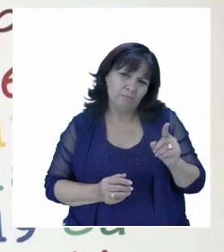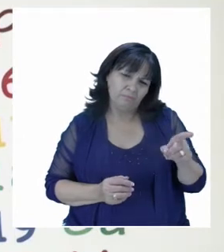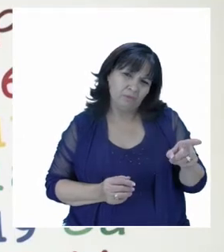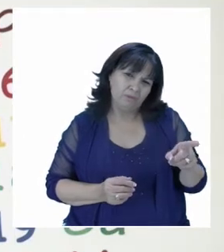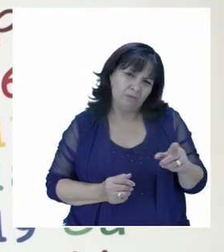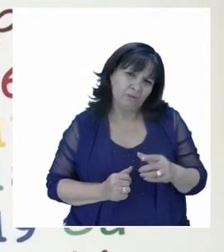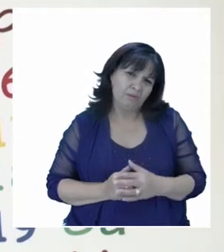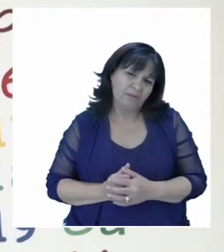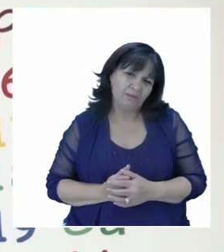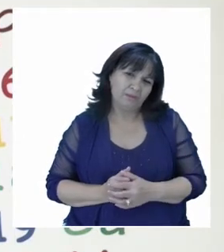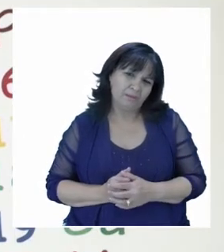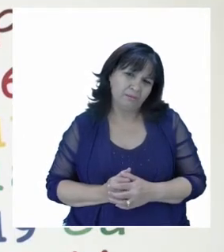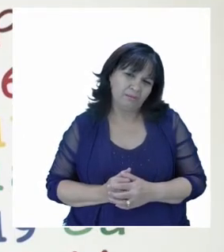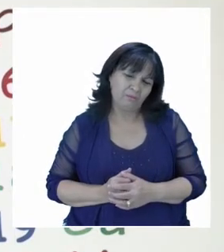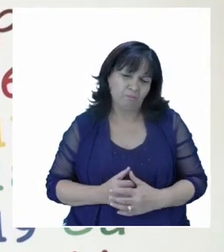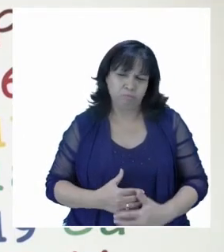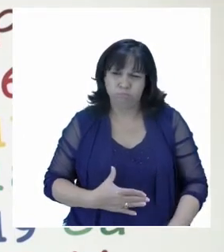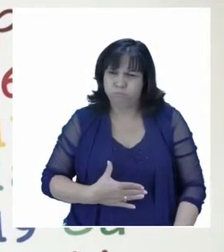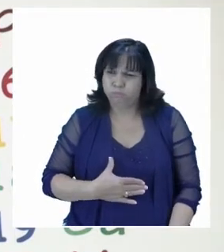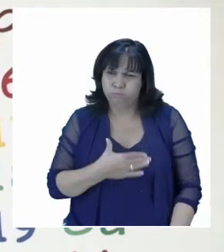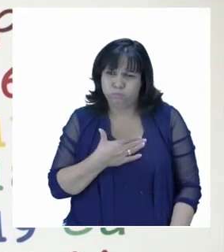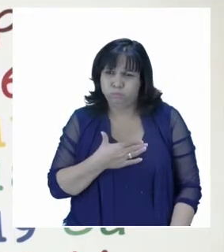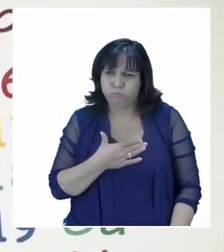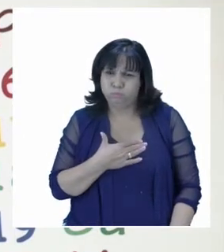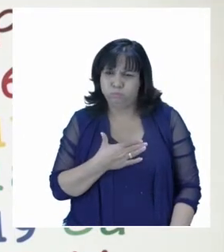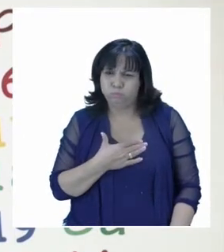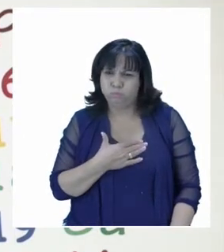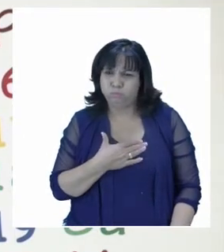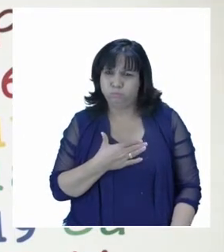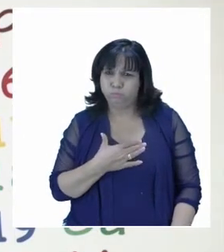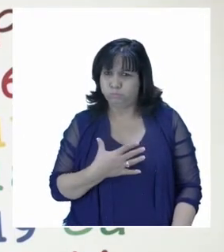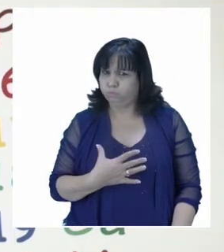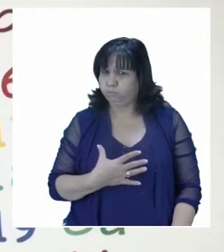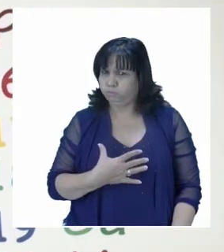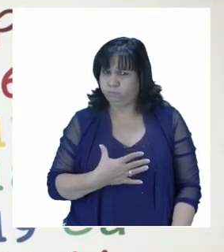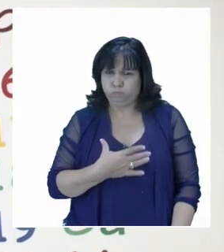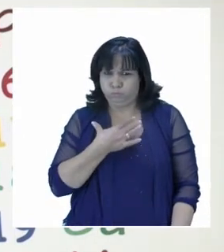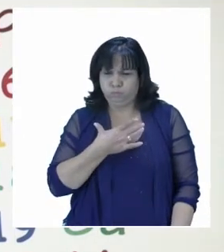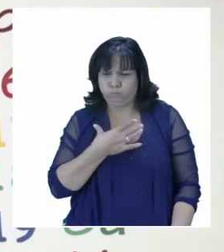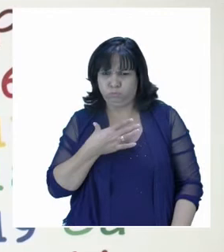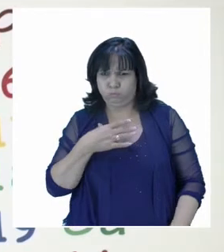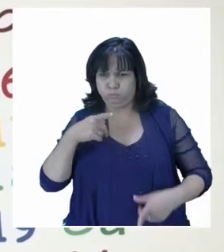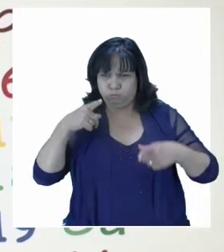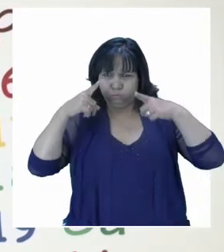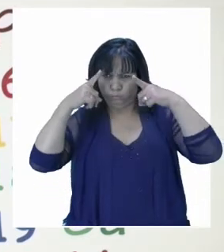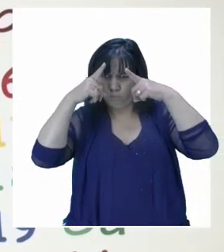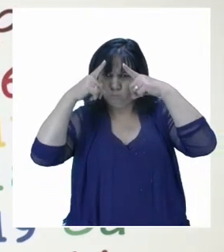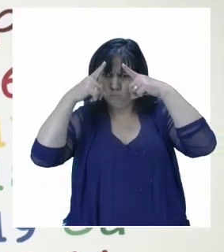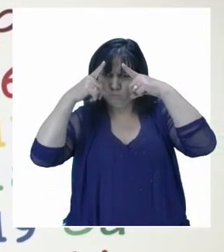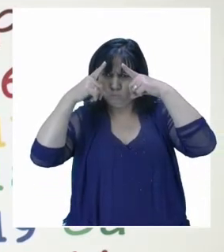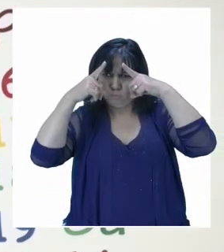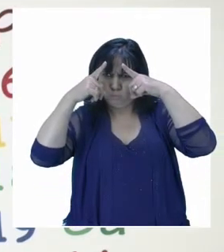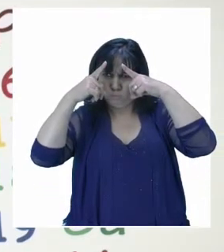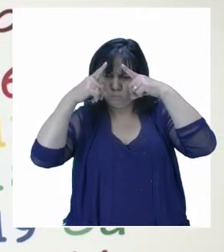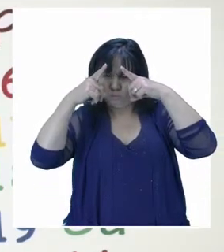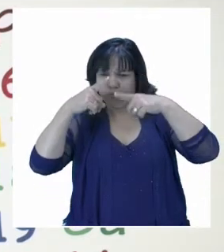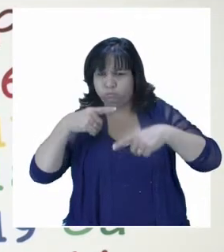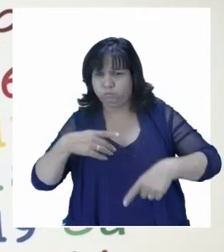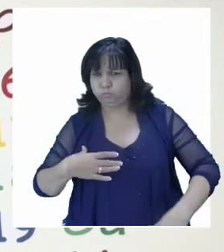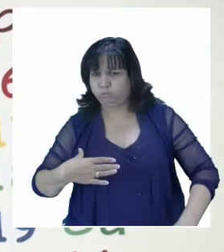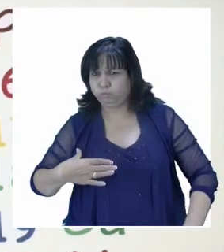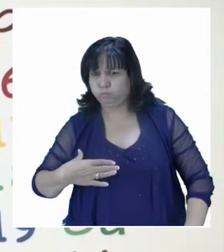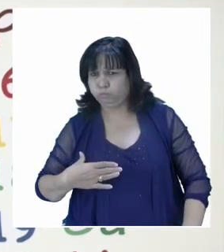are angry. And when you are angry, ooh, the face really changes. The eyebrows go down and